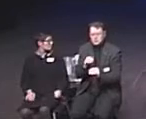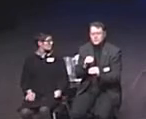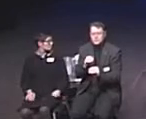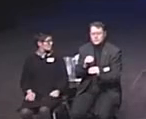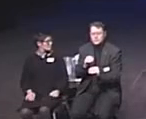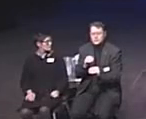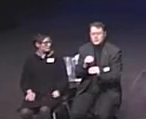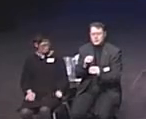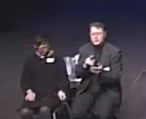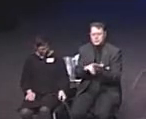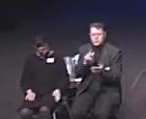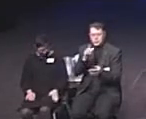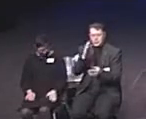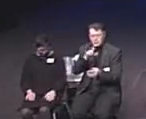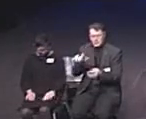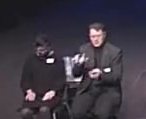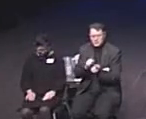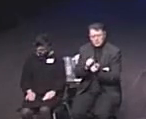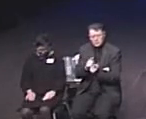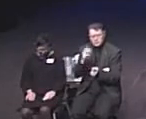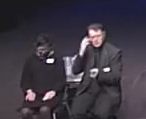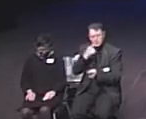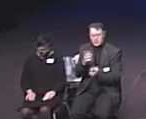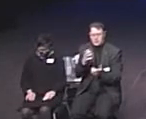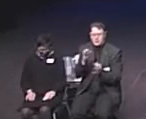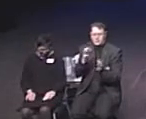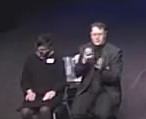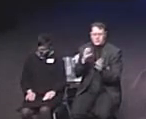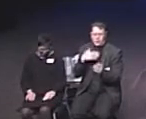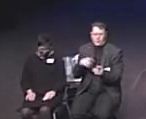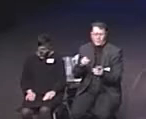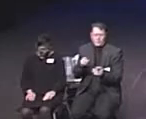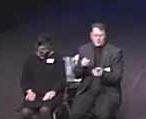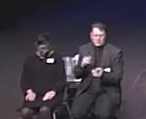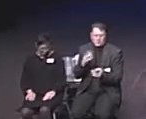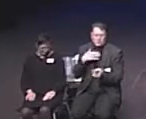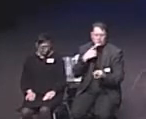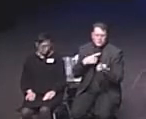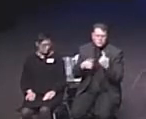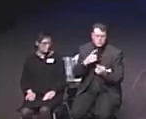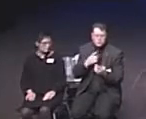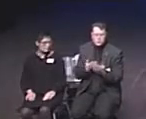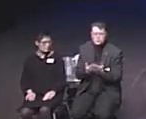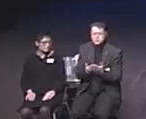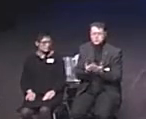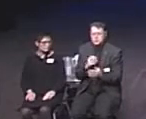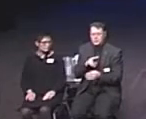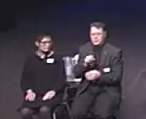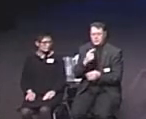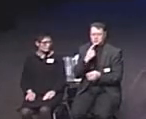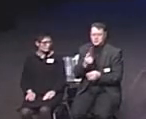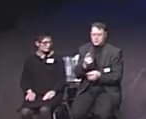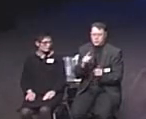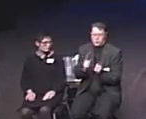the real world to find out what you need and want. So that's also, Eva mentioned